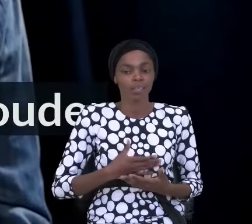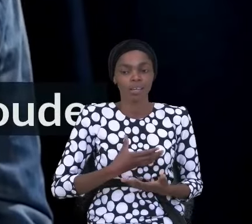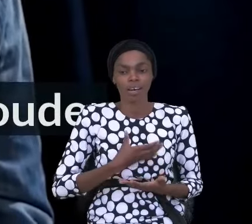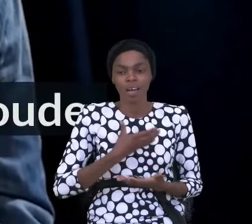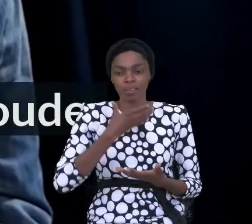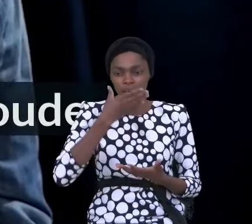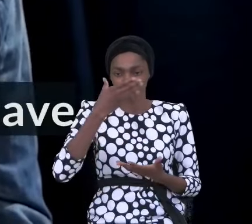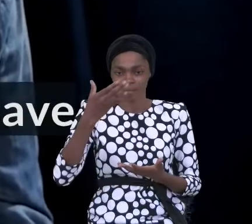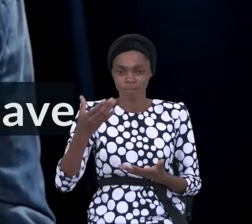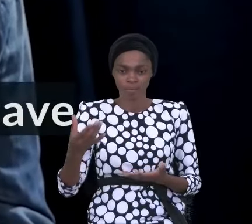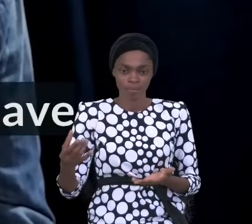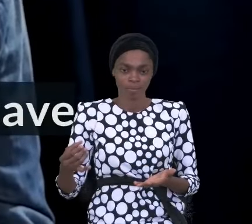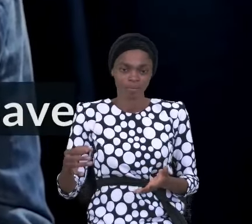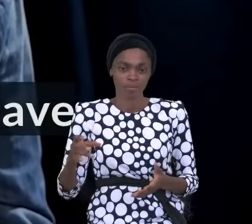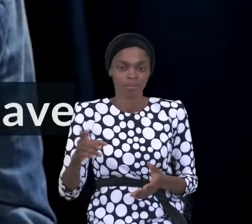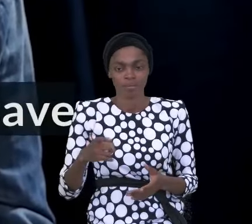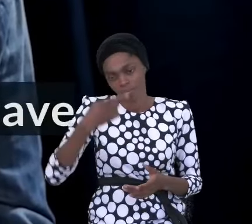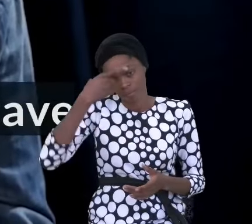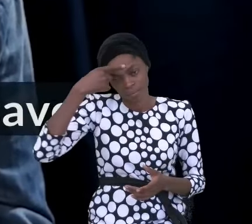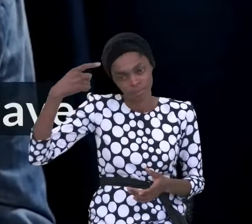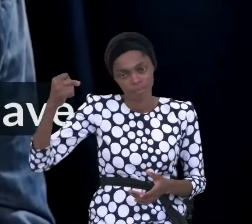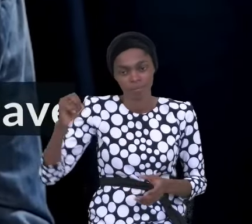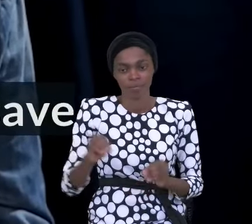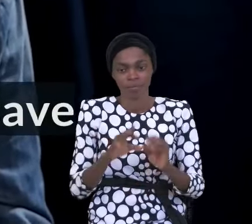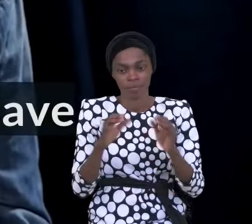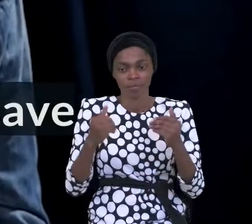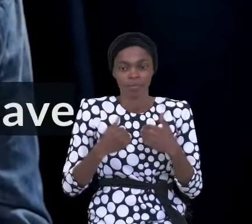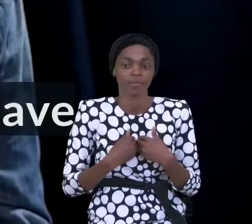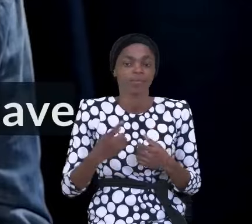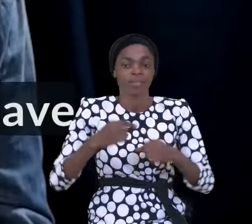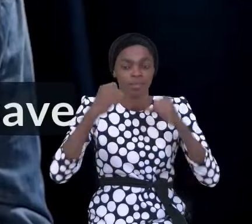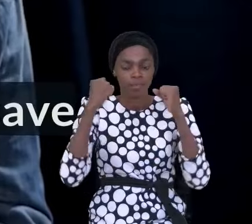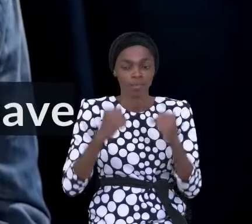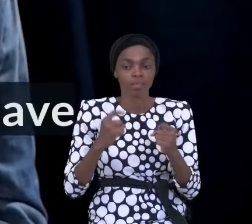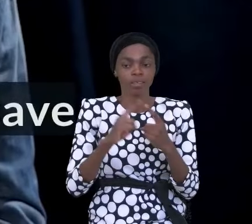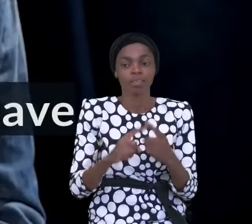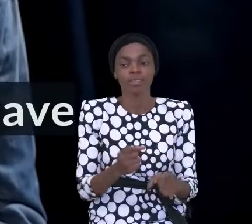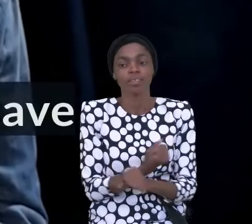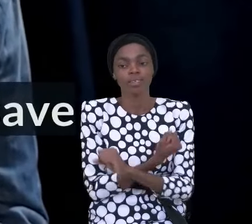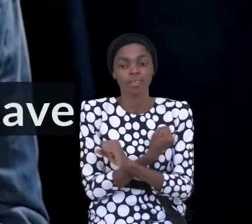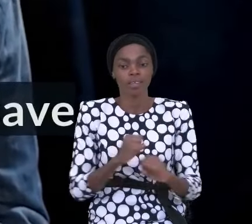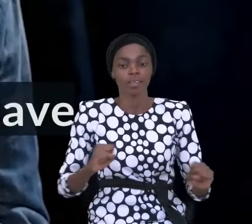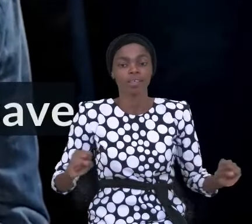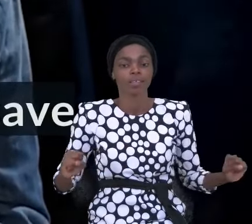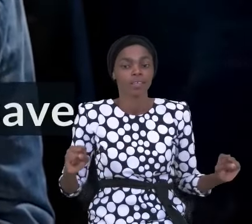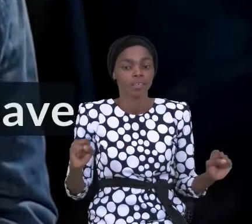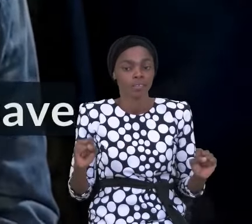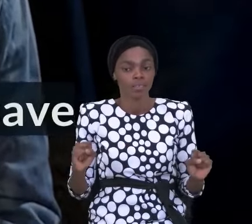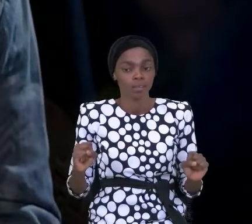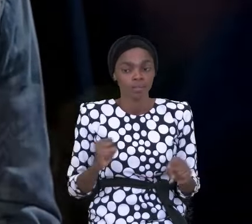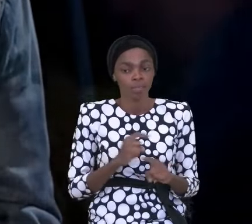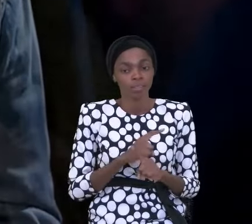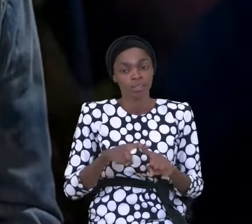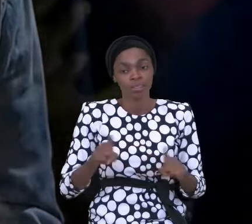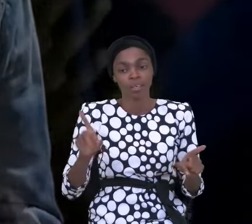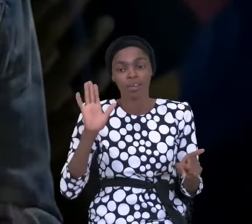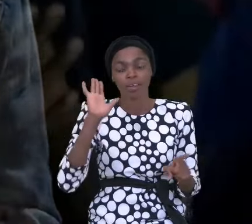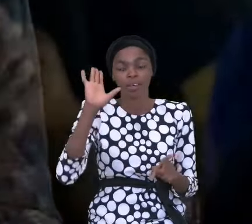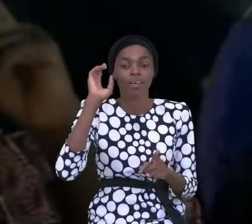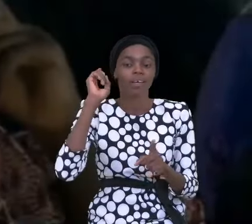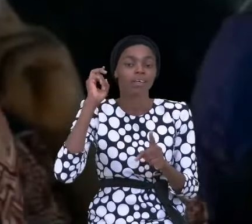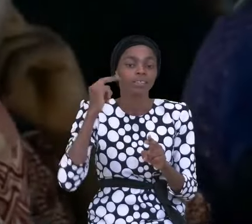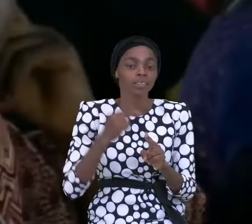louder, 'cause nothing has the power to save but your